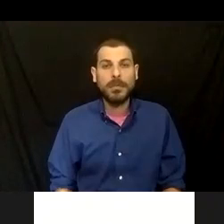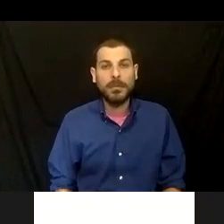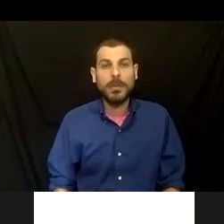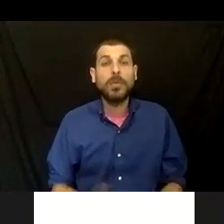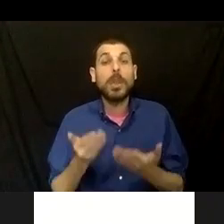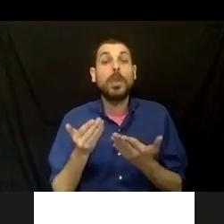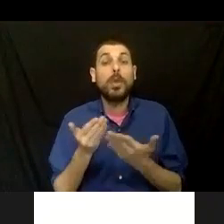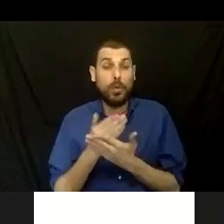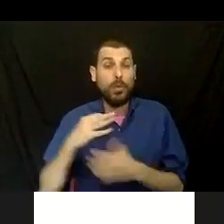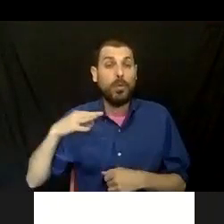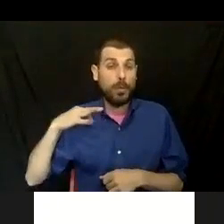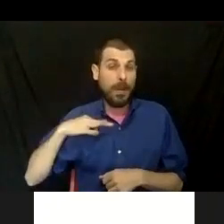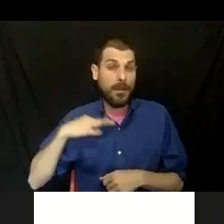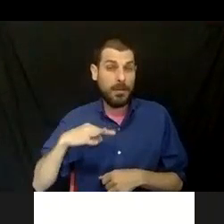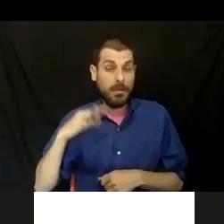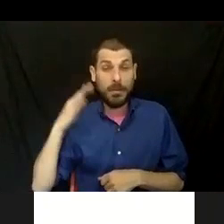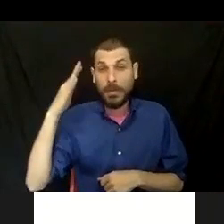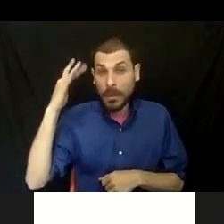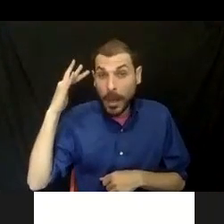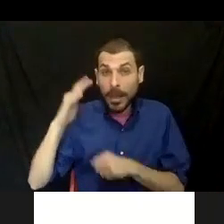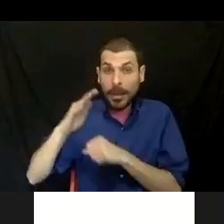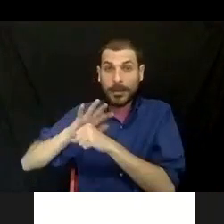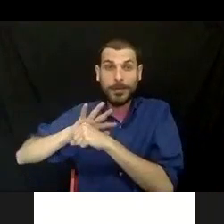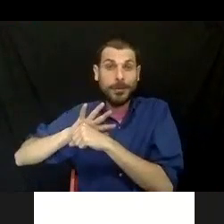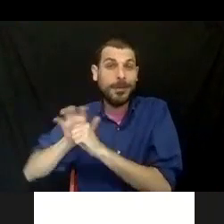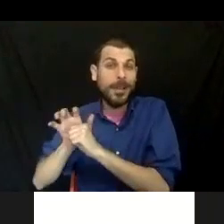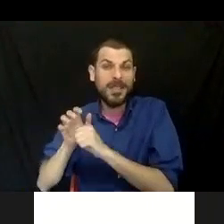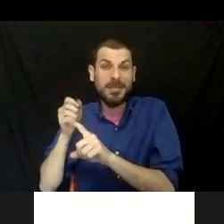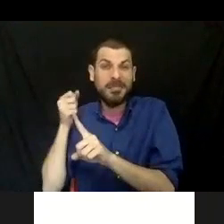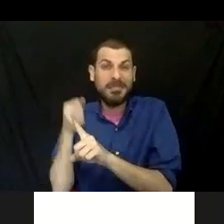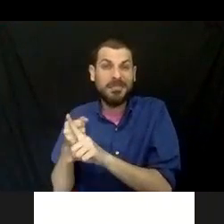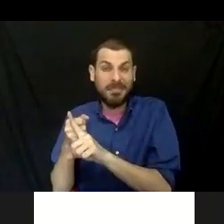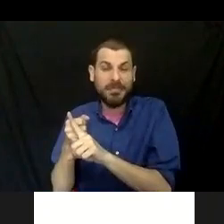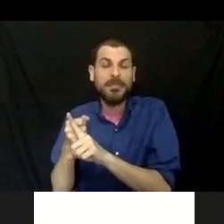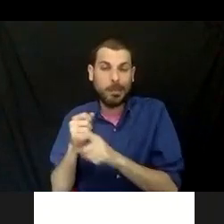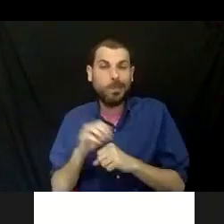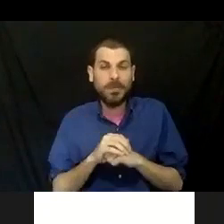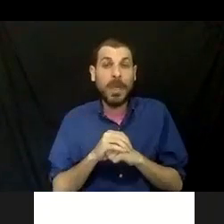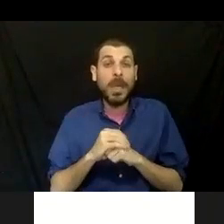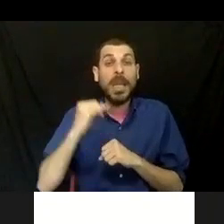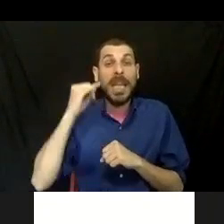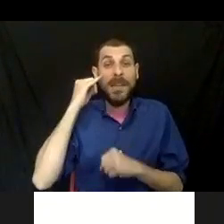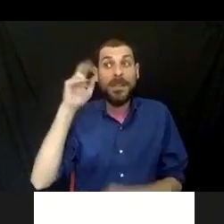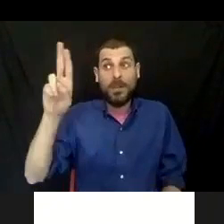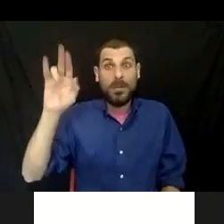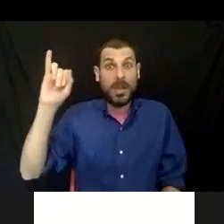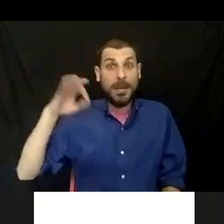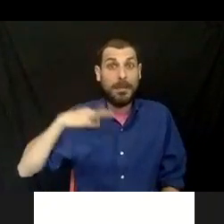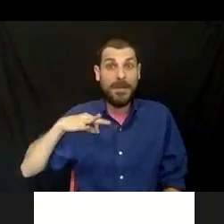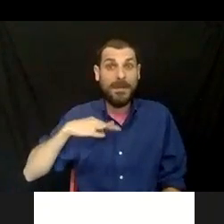due to COVID-19 and are not eligible for any other unemployment insurance benefits.